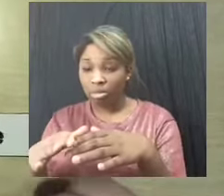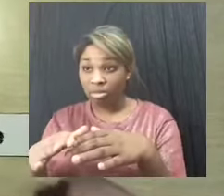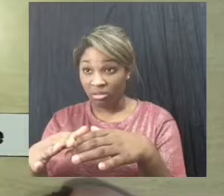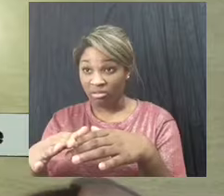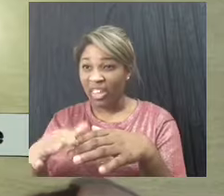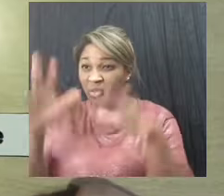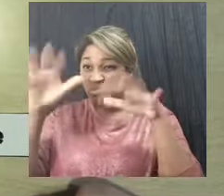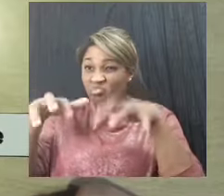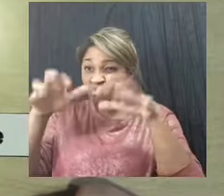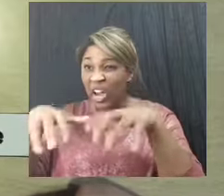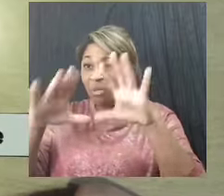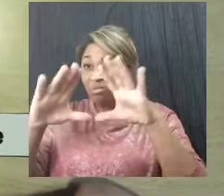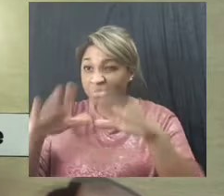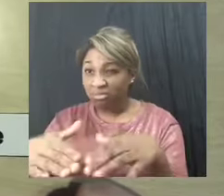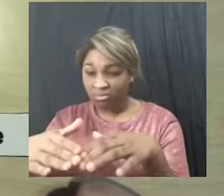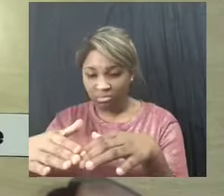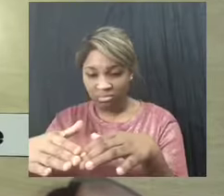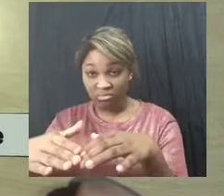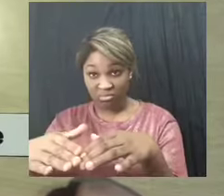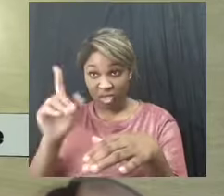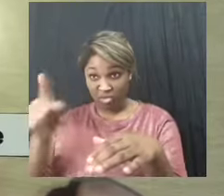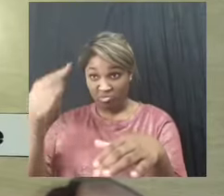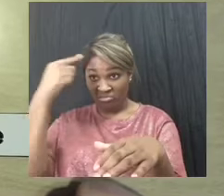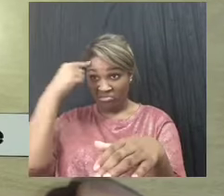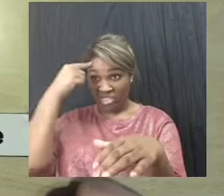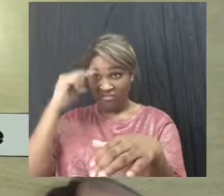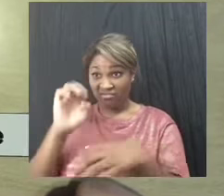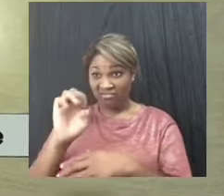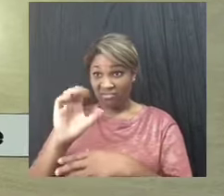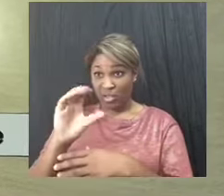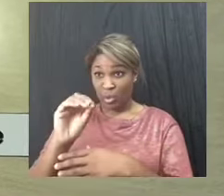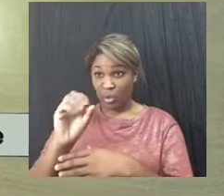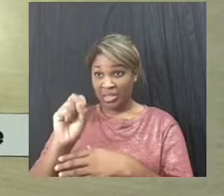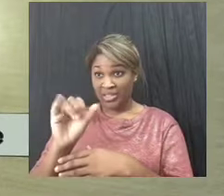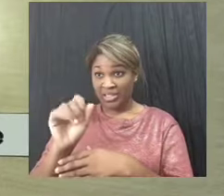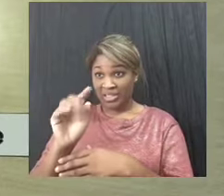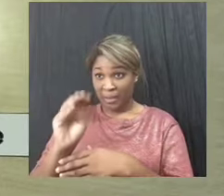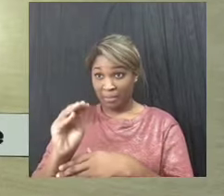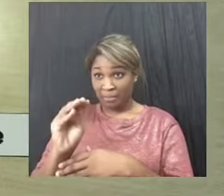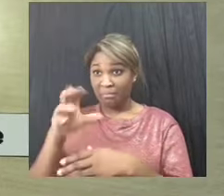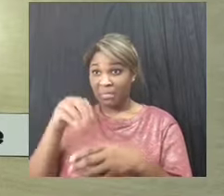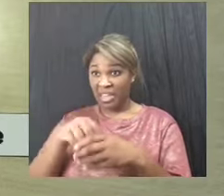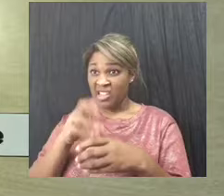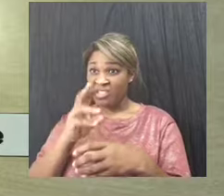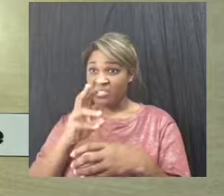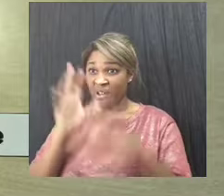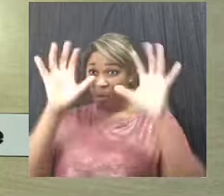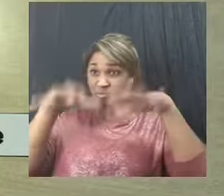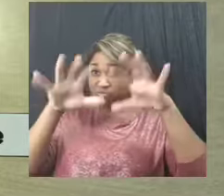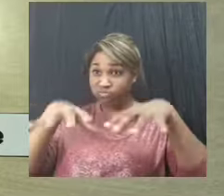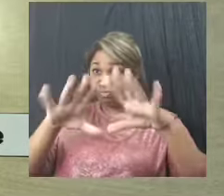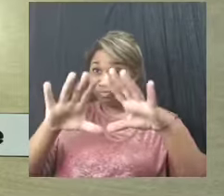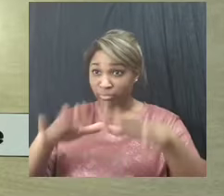puddle? Do you think that there's an ecosystem in a rain puddle?